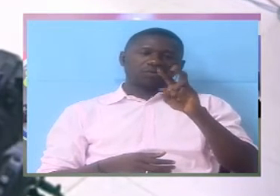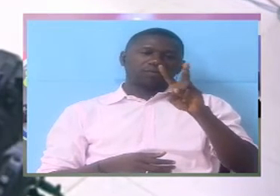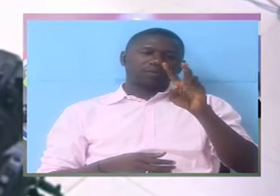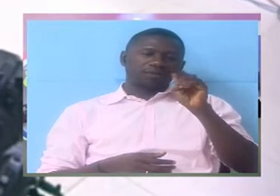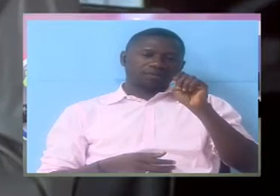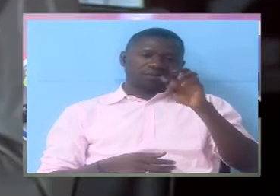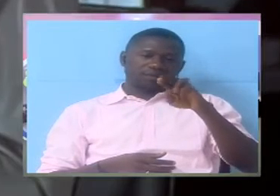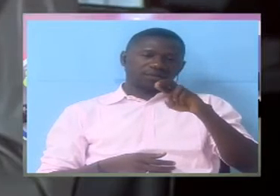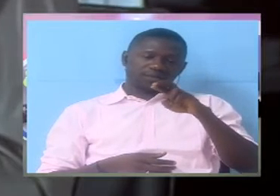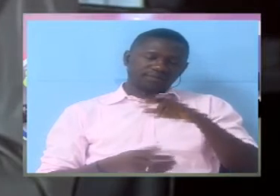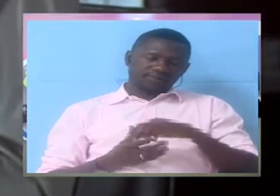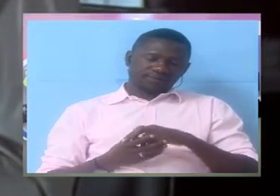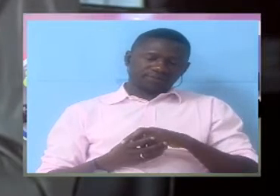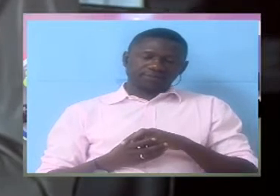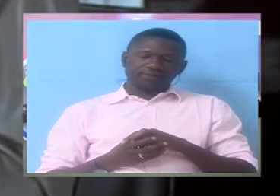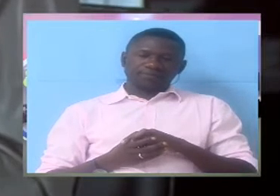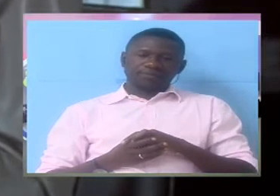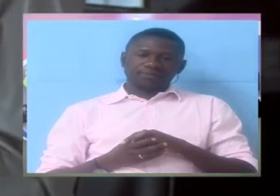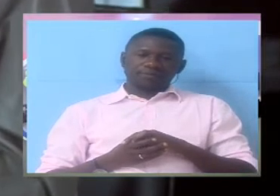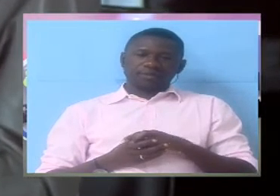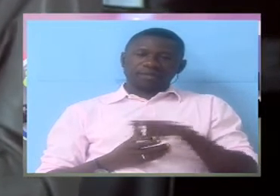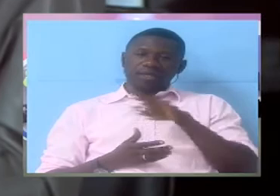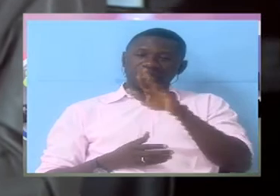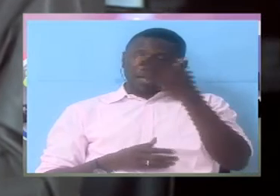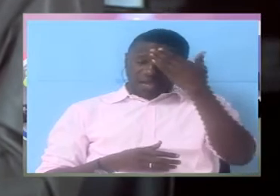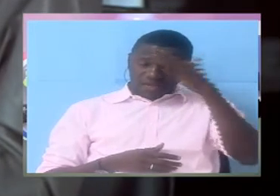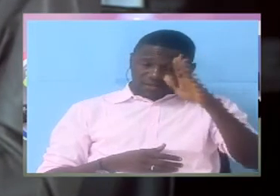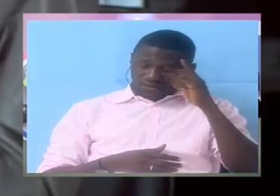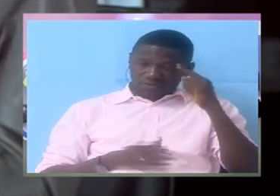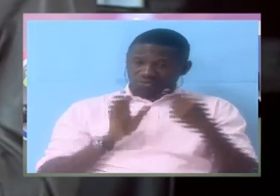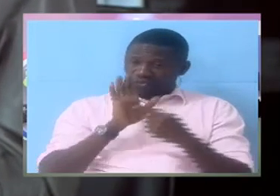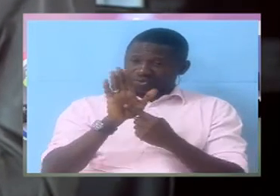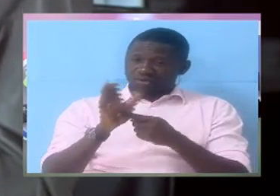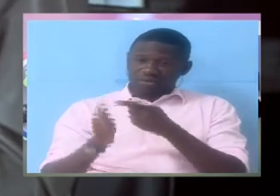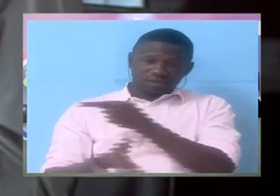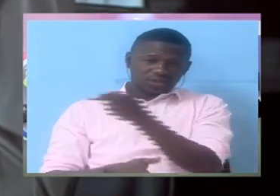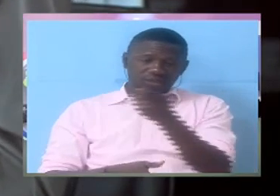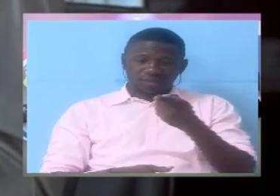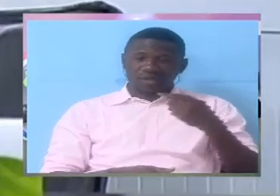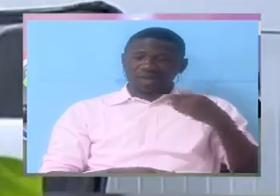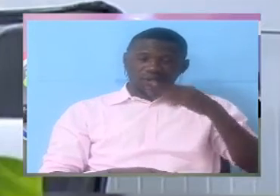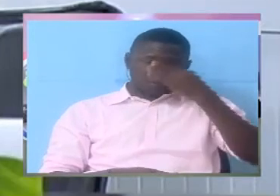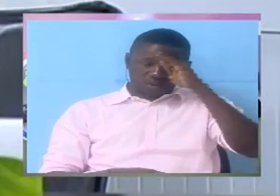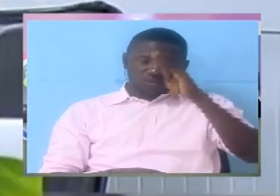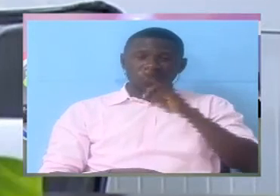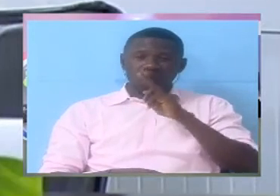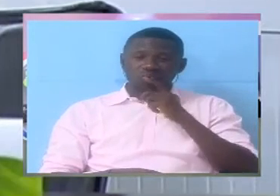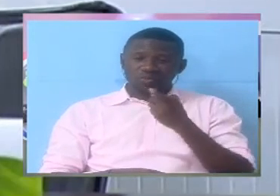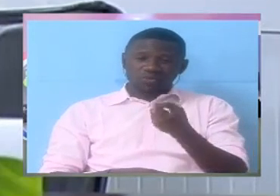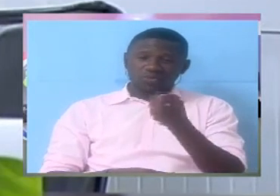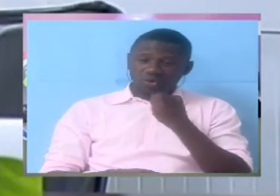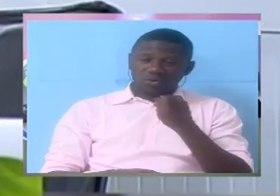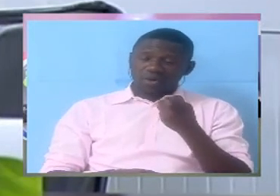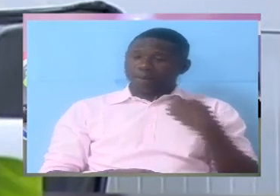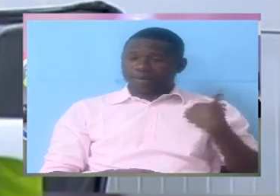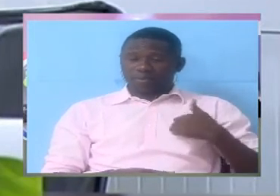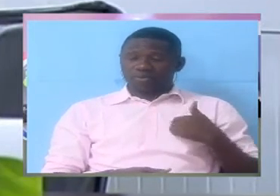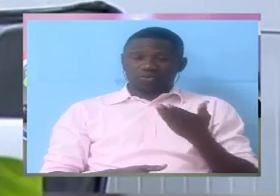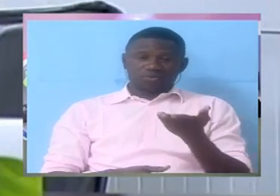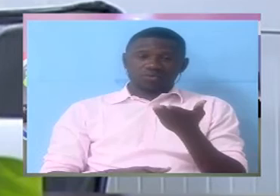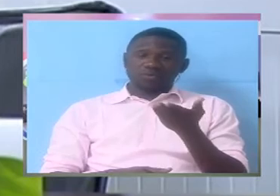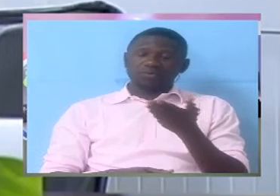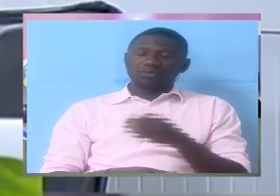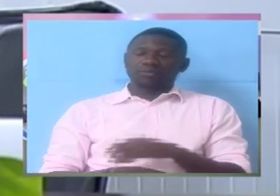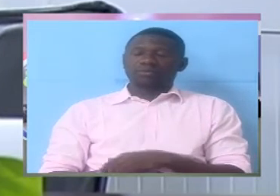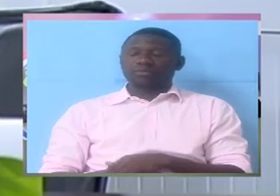Imanyali ay tandal la ko ningul menu ka mol la feul ngi ka mol rob. These are the people who